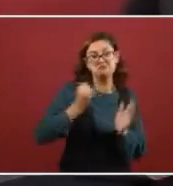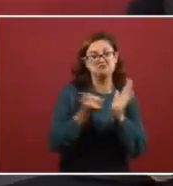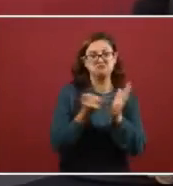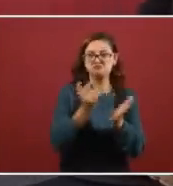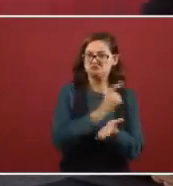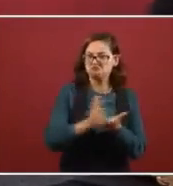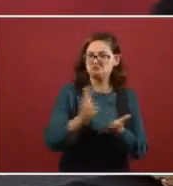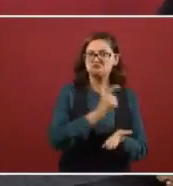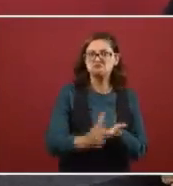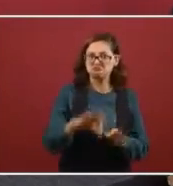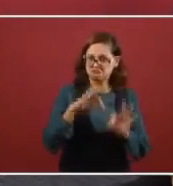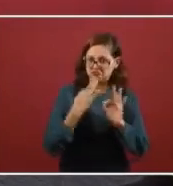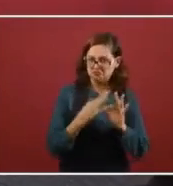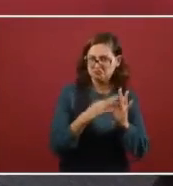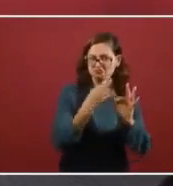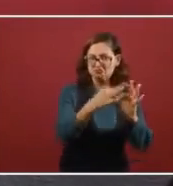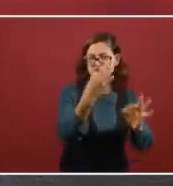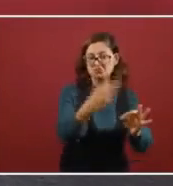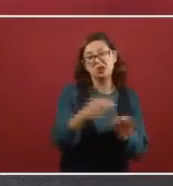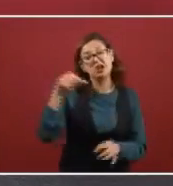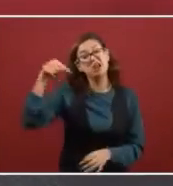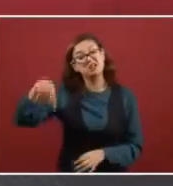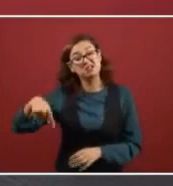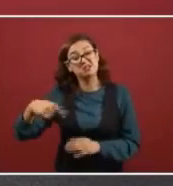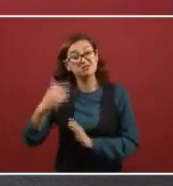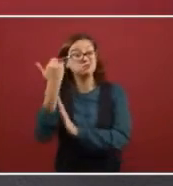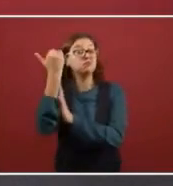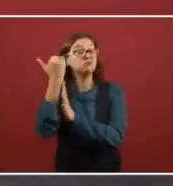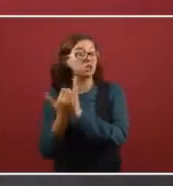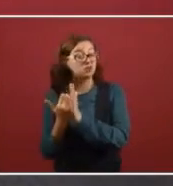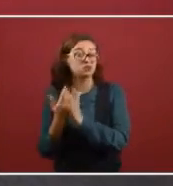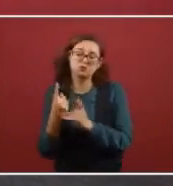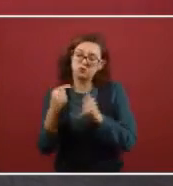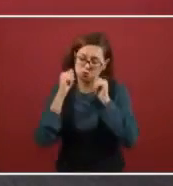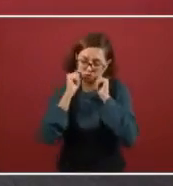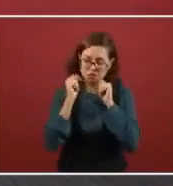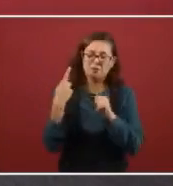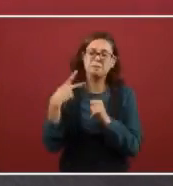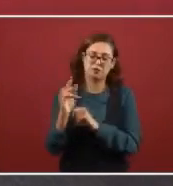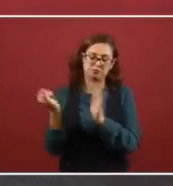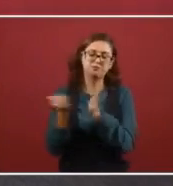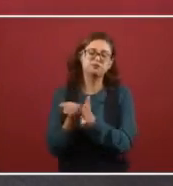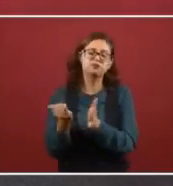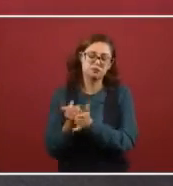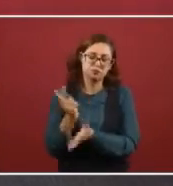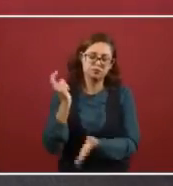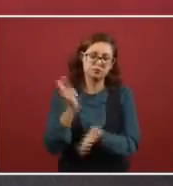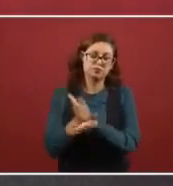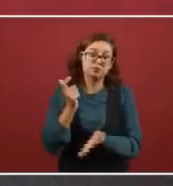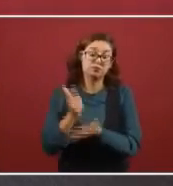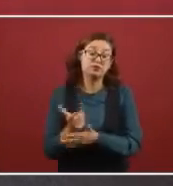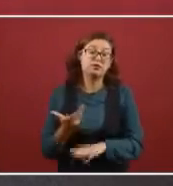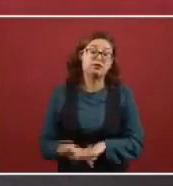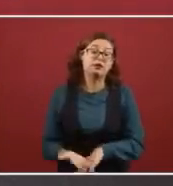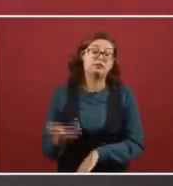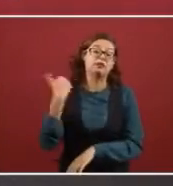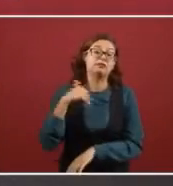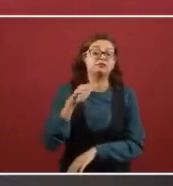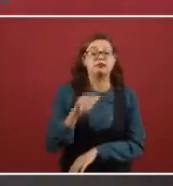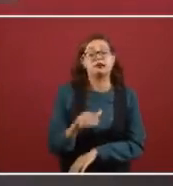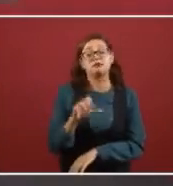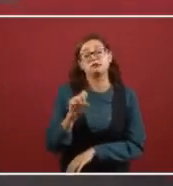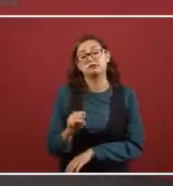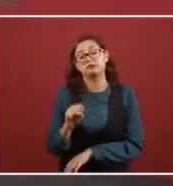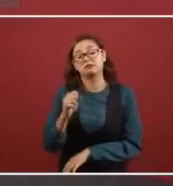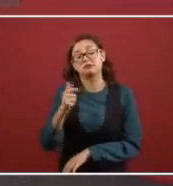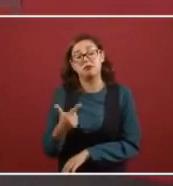but they did. They have to pay taxes, because since Salinas, they used to condone it, the taxes